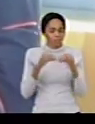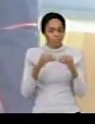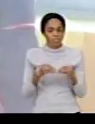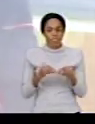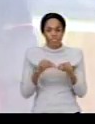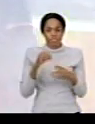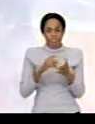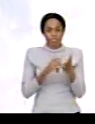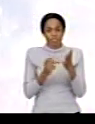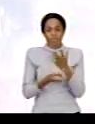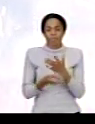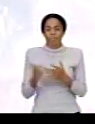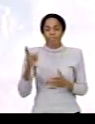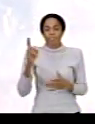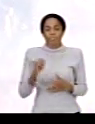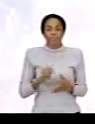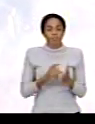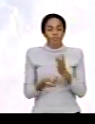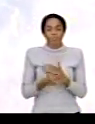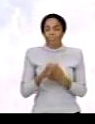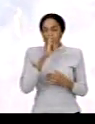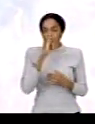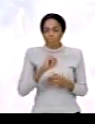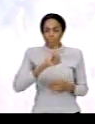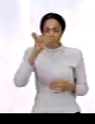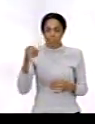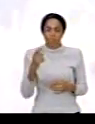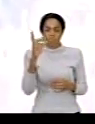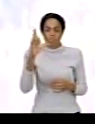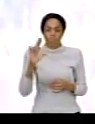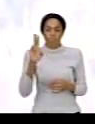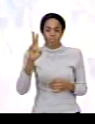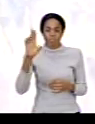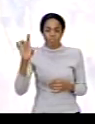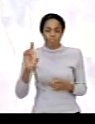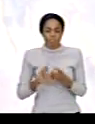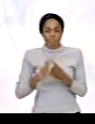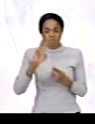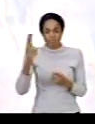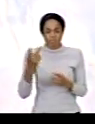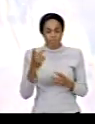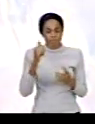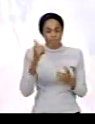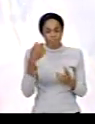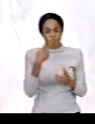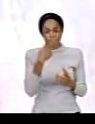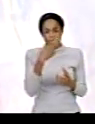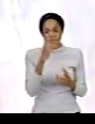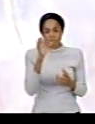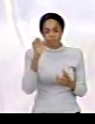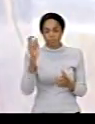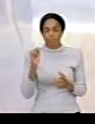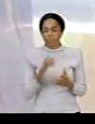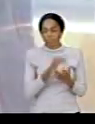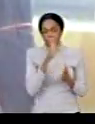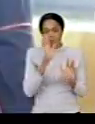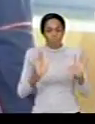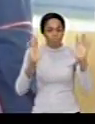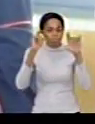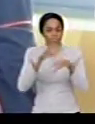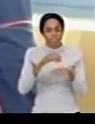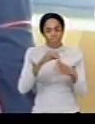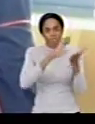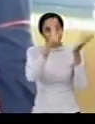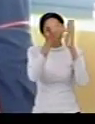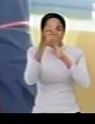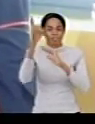July 28th to 2nd August. And it's going to be a wonderful time in the presence of the Lord. If you are not there, you